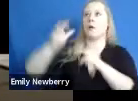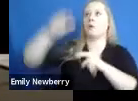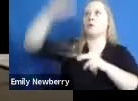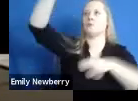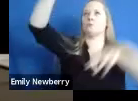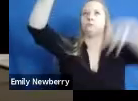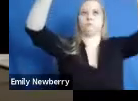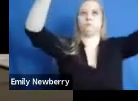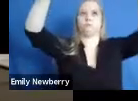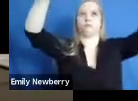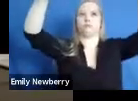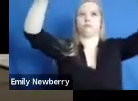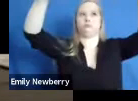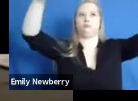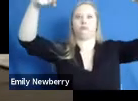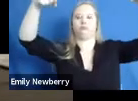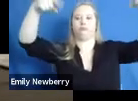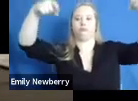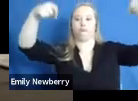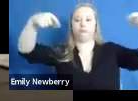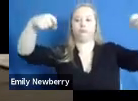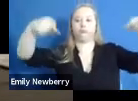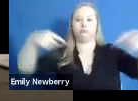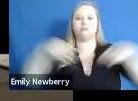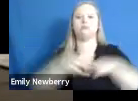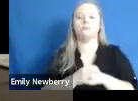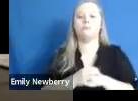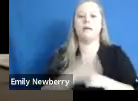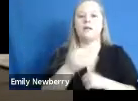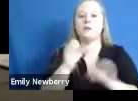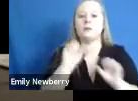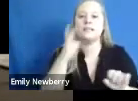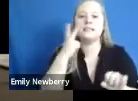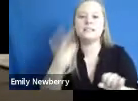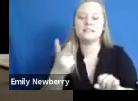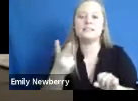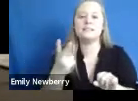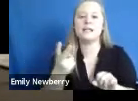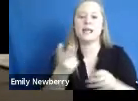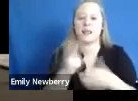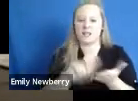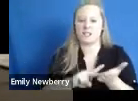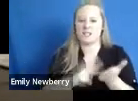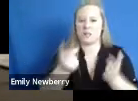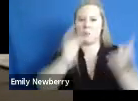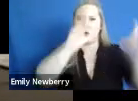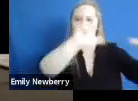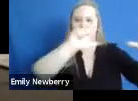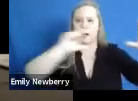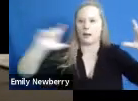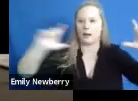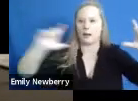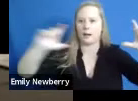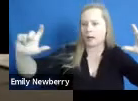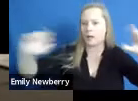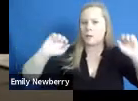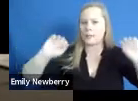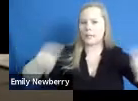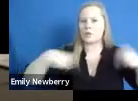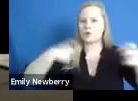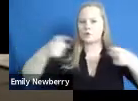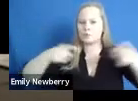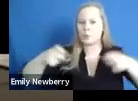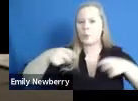communicates with our SCADA system. And you can see all those, the double screens up there. You can see we control some of our